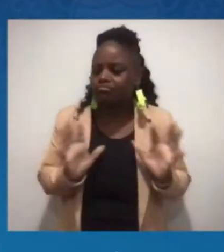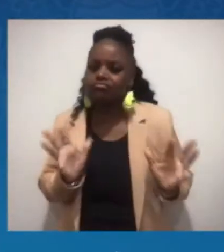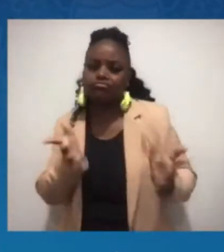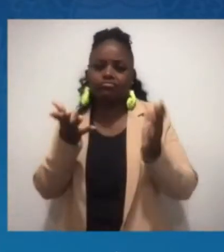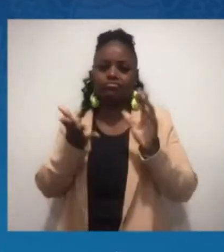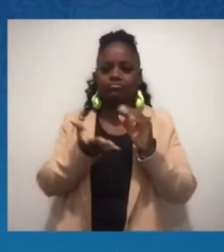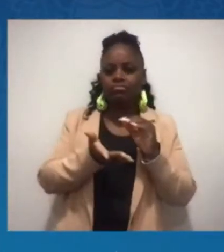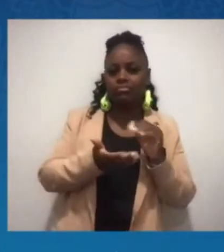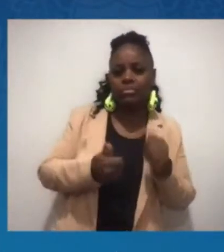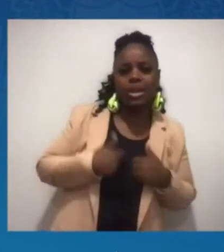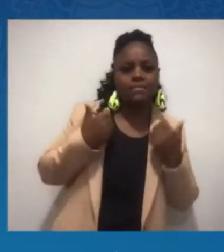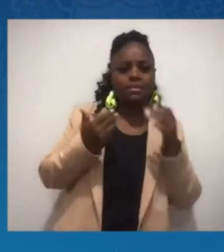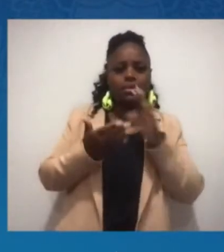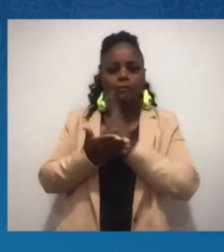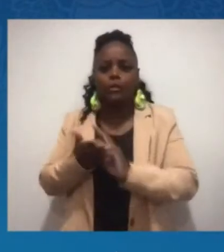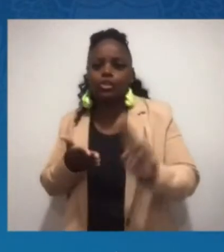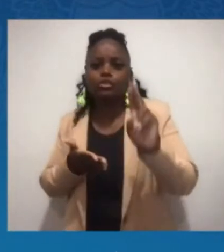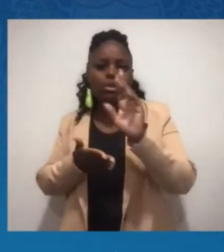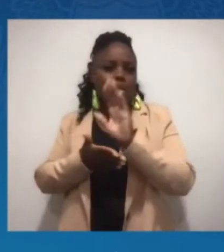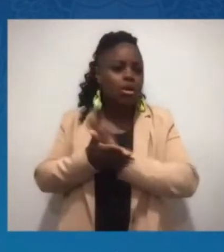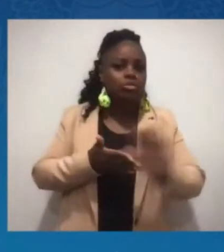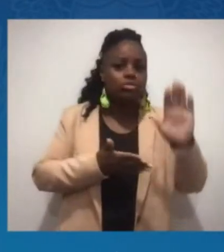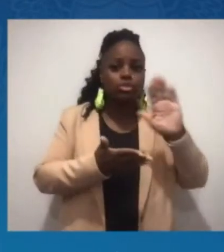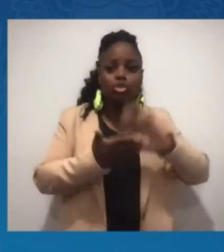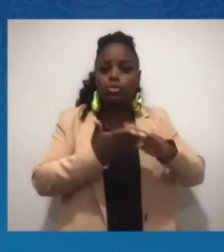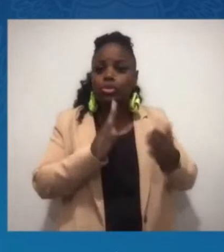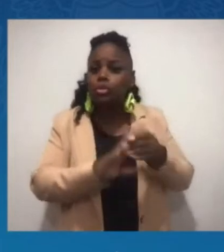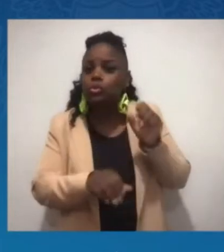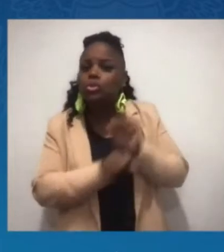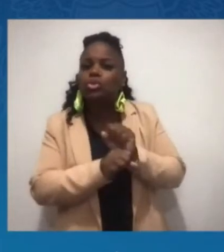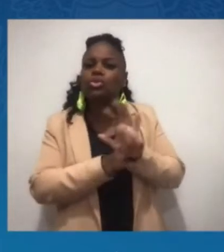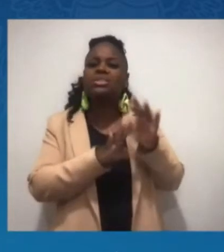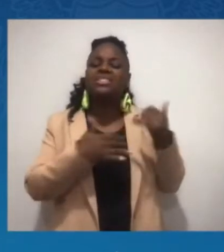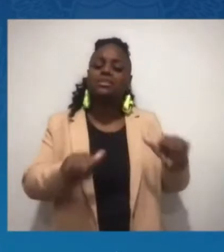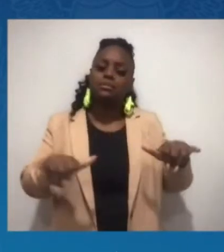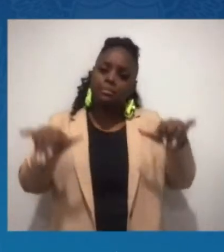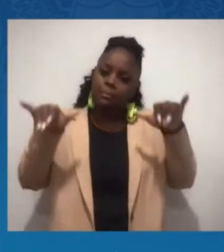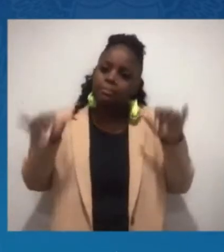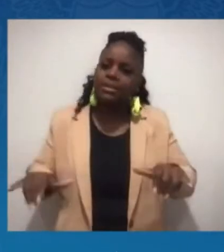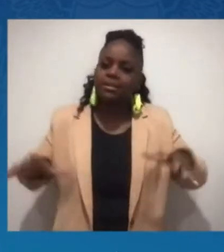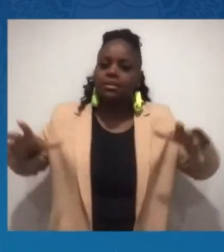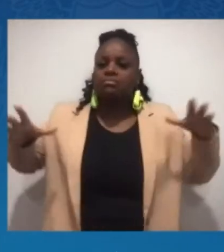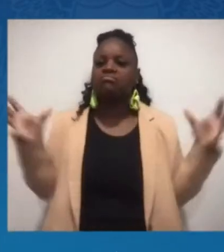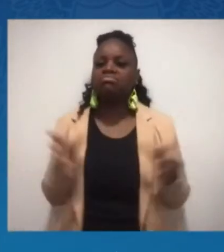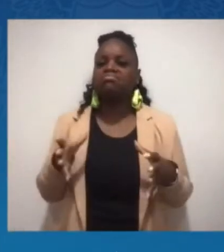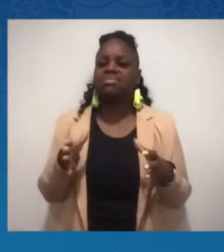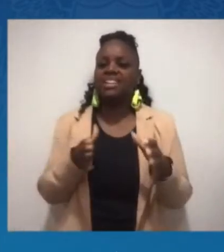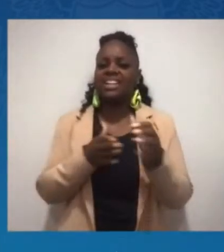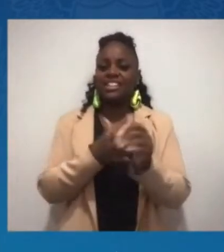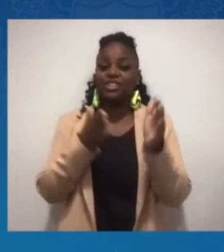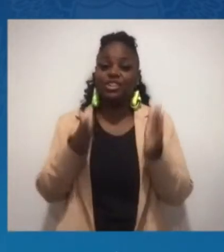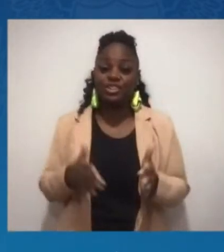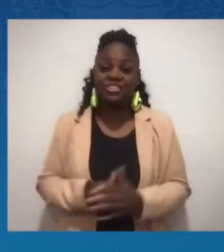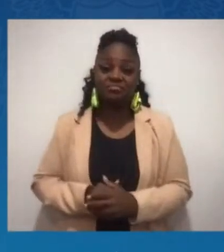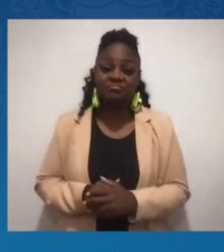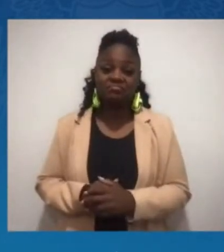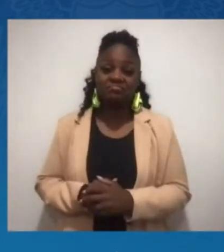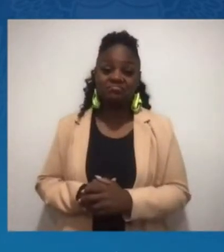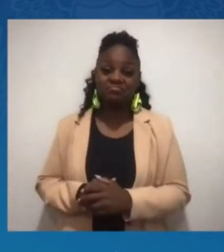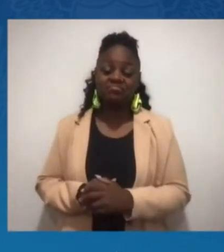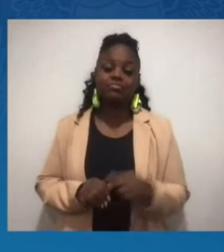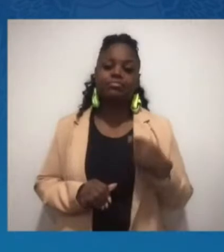or doing something else. And so I think about it in the context, and in fact, we have purposely have been trying to visit